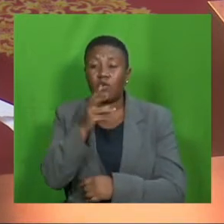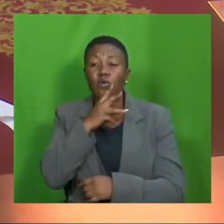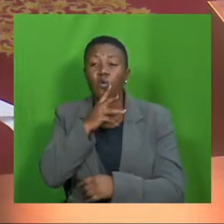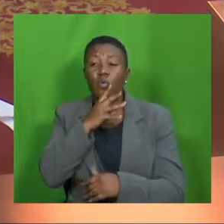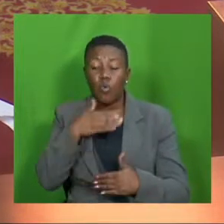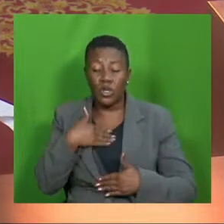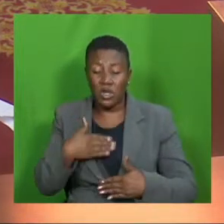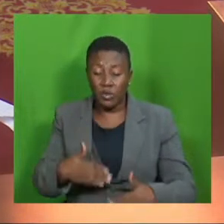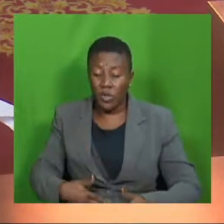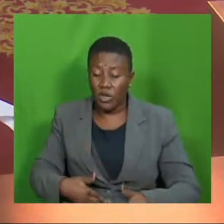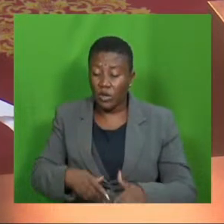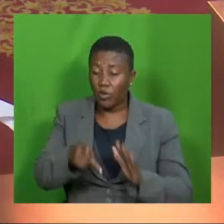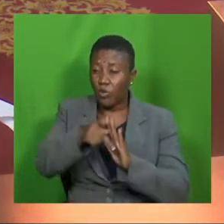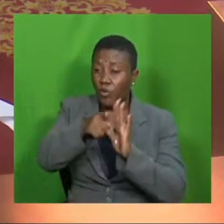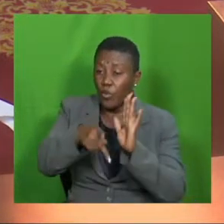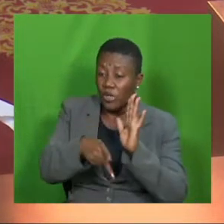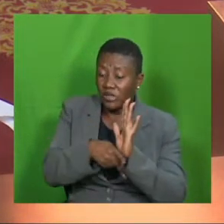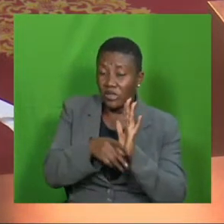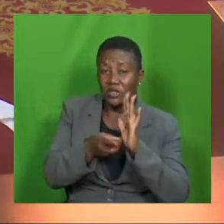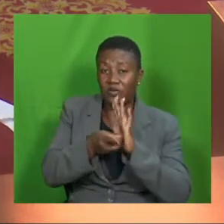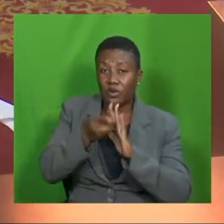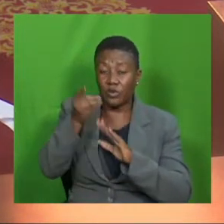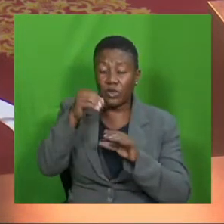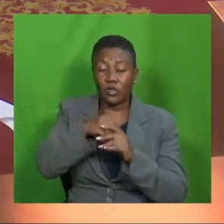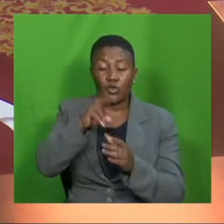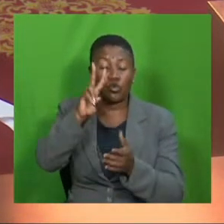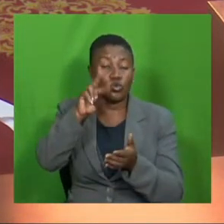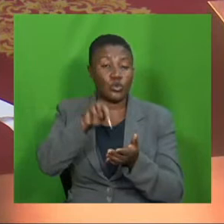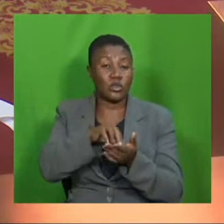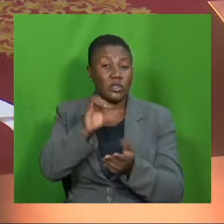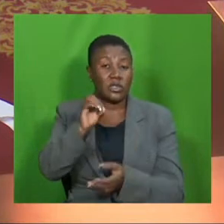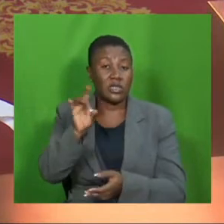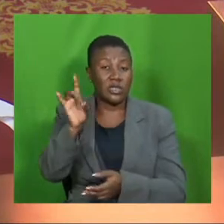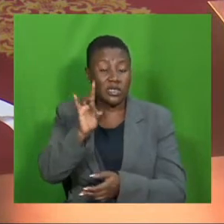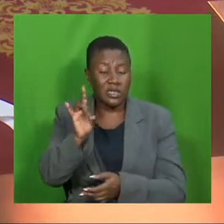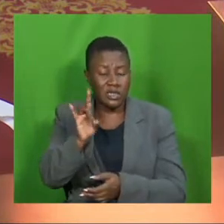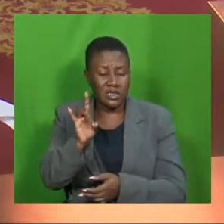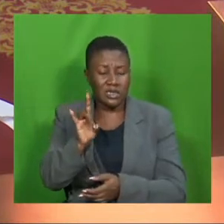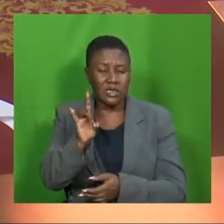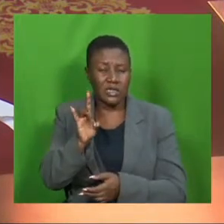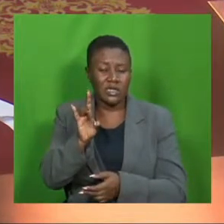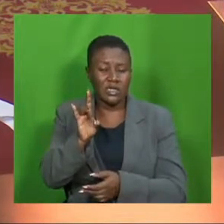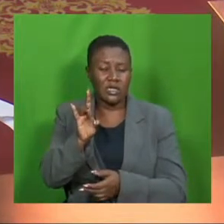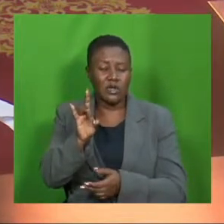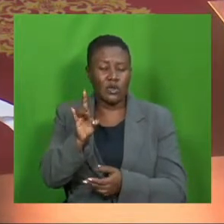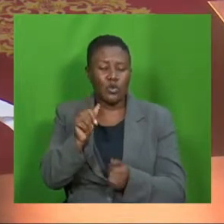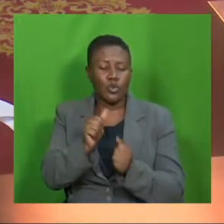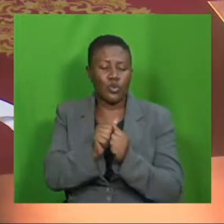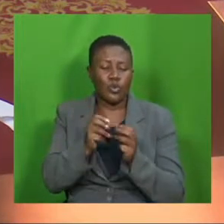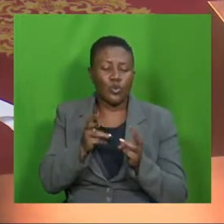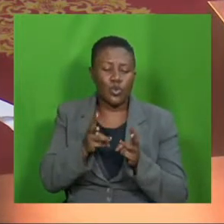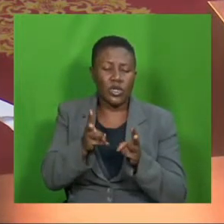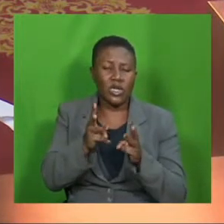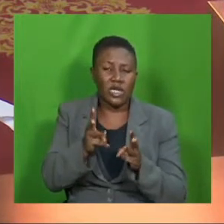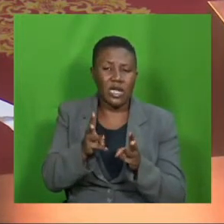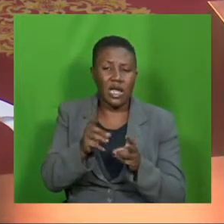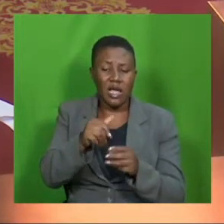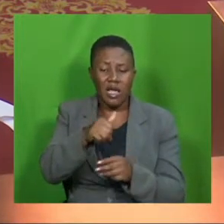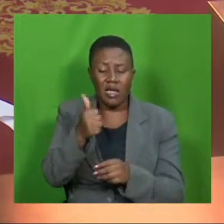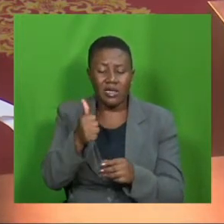policy developed in 2008 as part of the steps towards the revision of the existing Fisheries Act